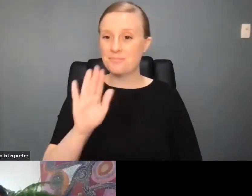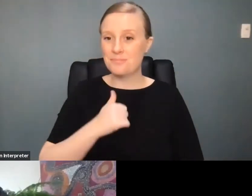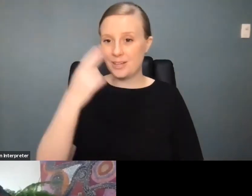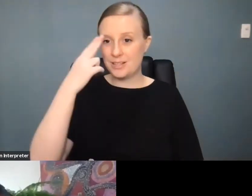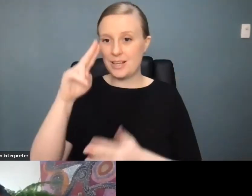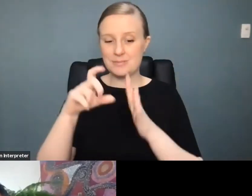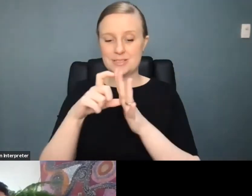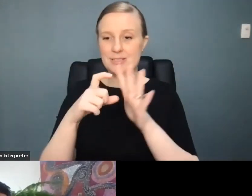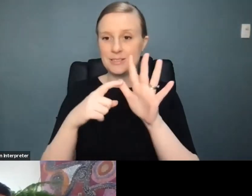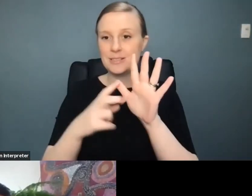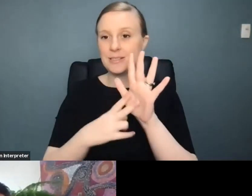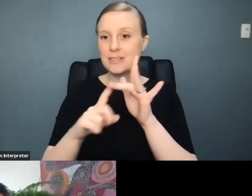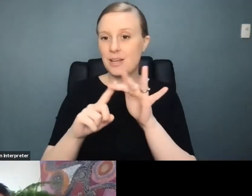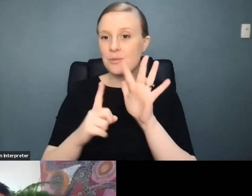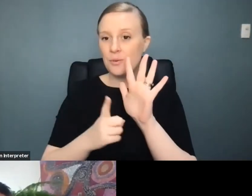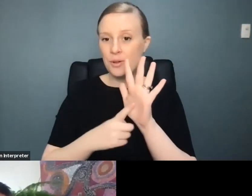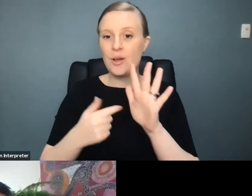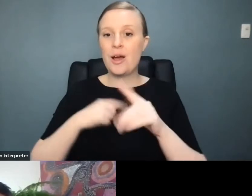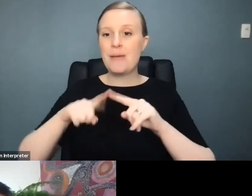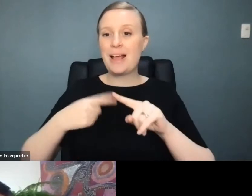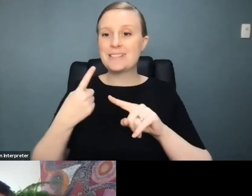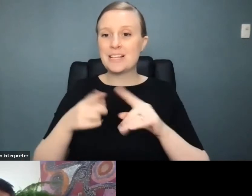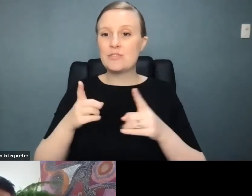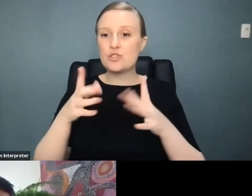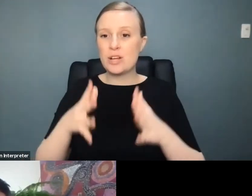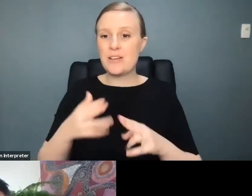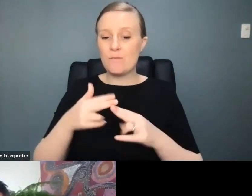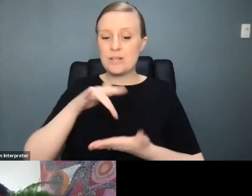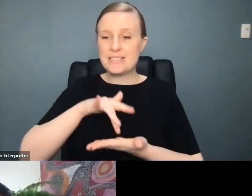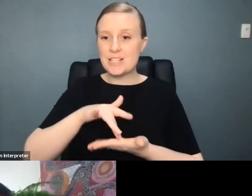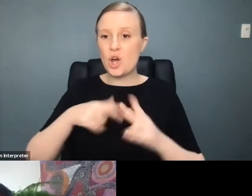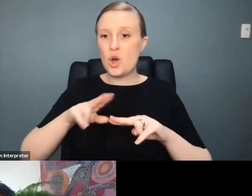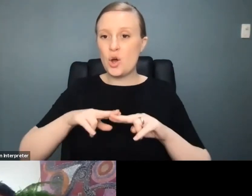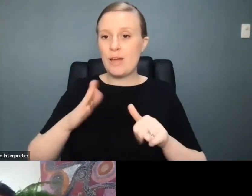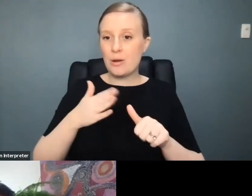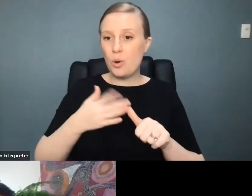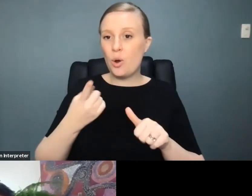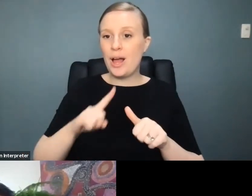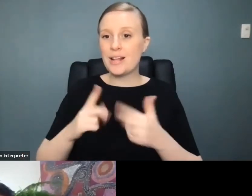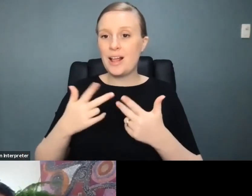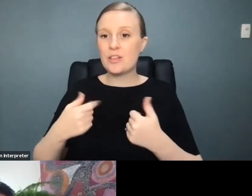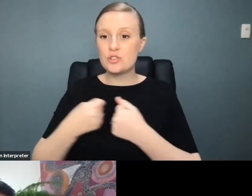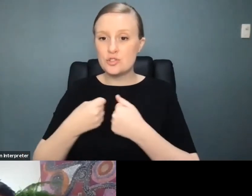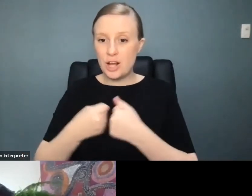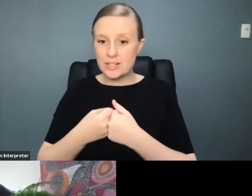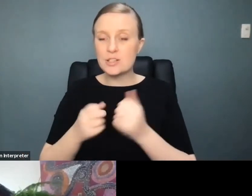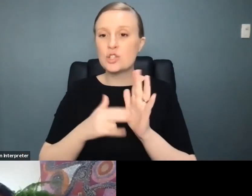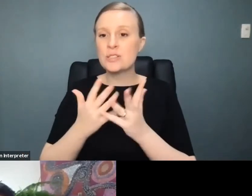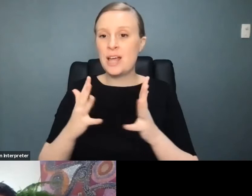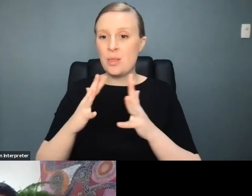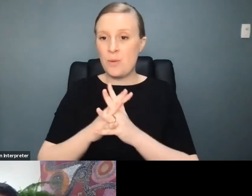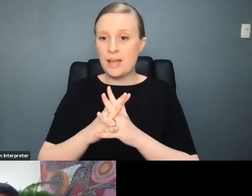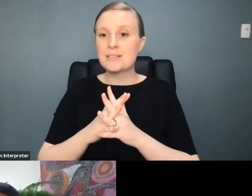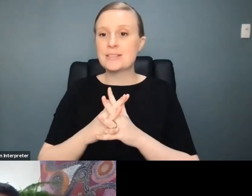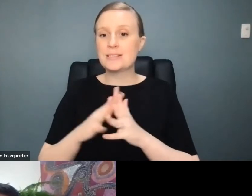I'm the Executive Director of the Centre for Alcohol and Other Drugs at the New South Wales Ministry of Health. And I've been given the honour